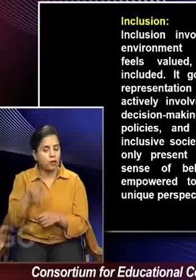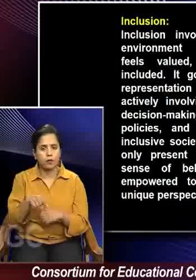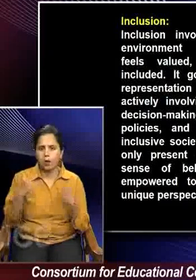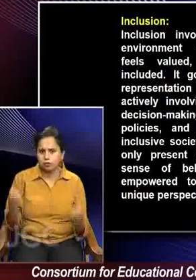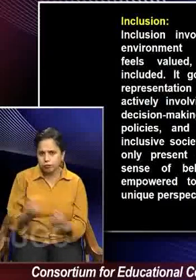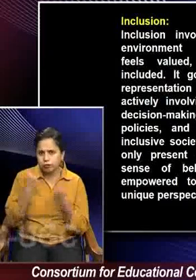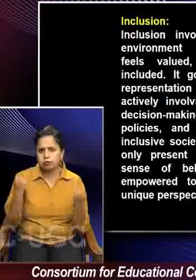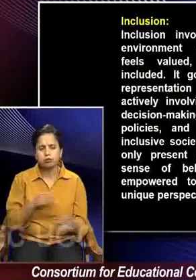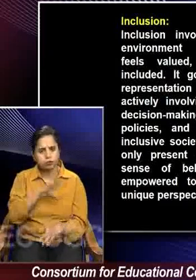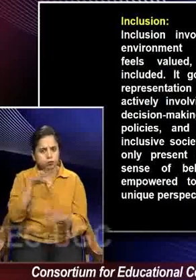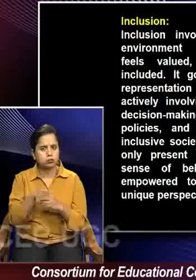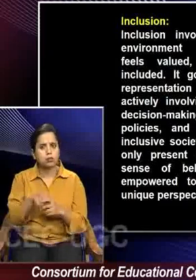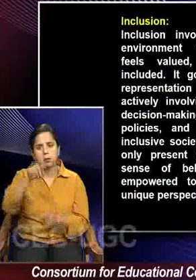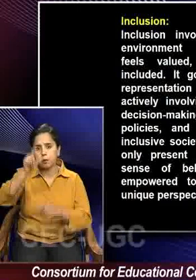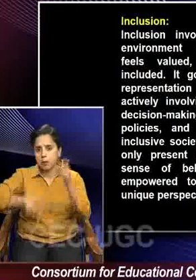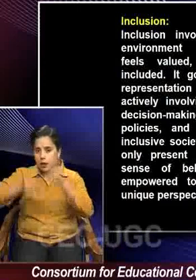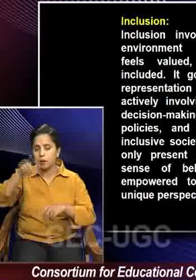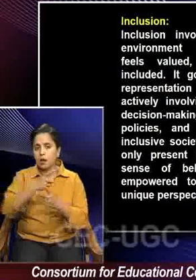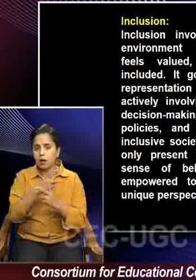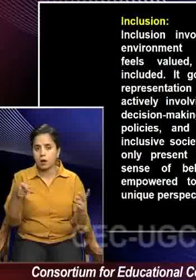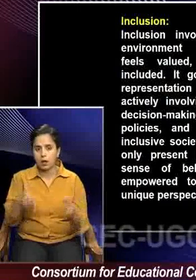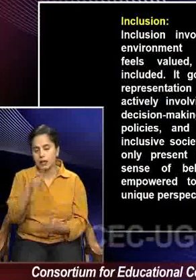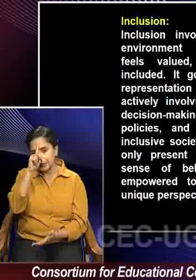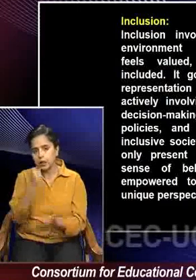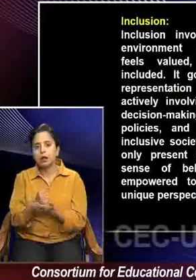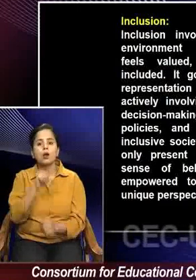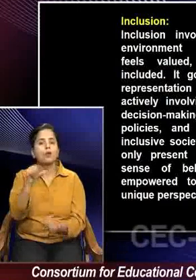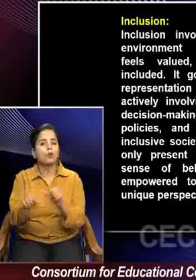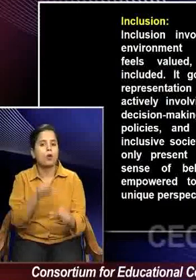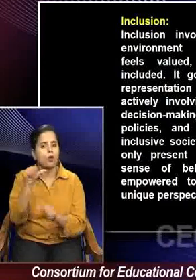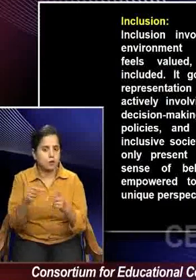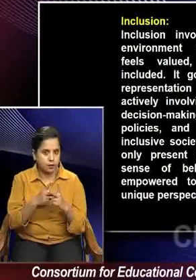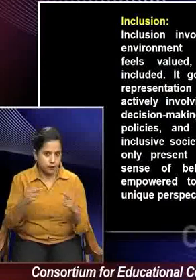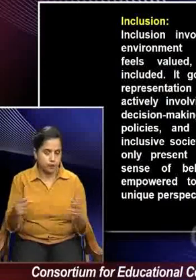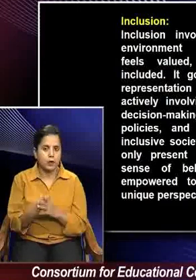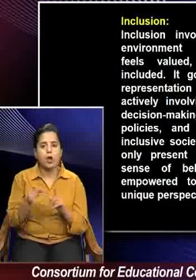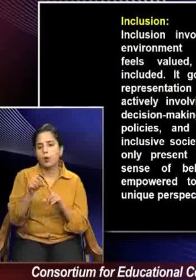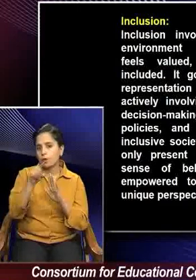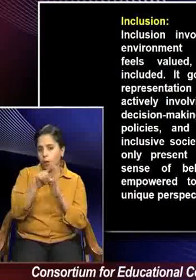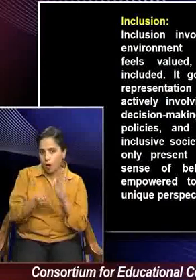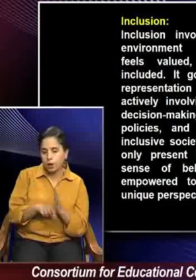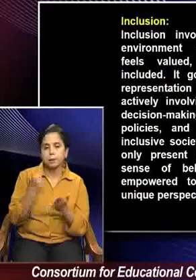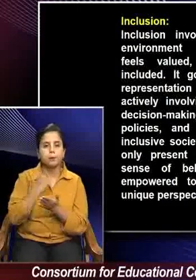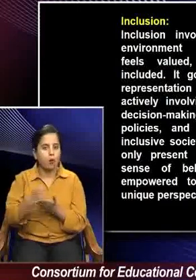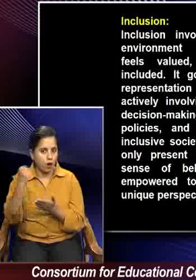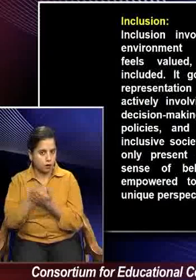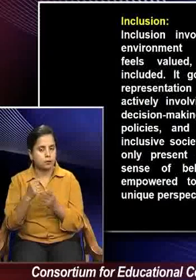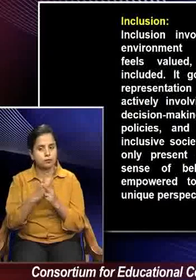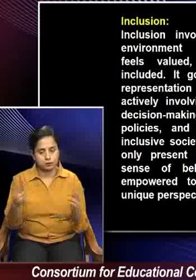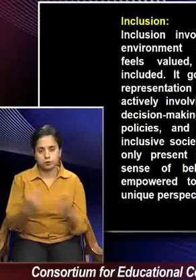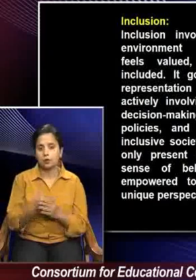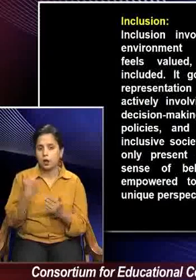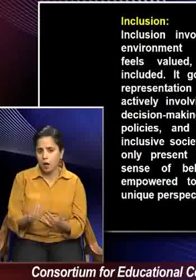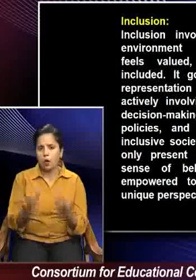actively involving individuals in decision-making process, policies, and practices. Now, in